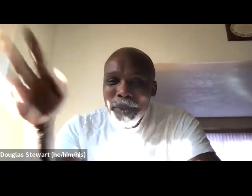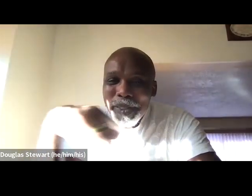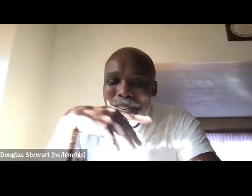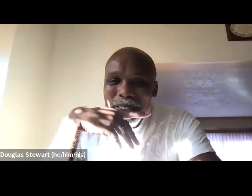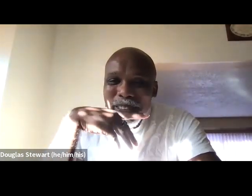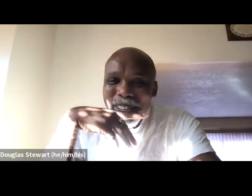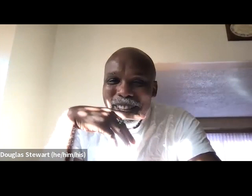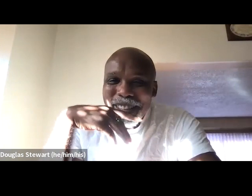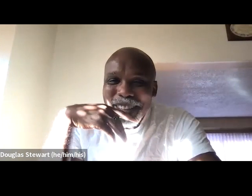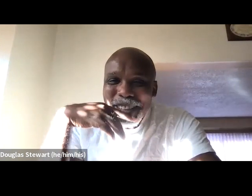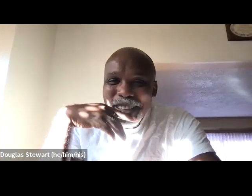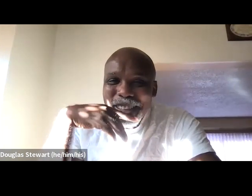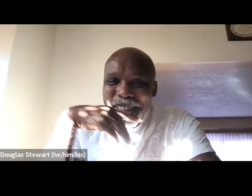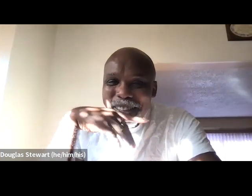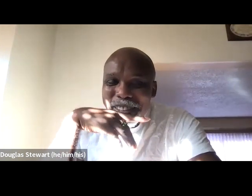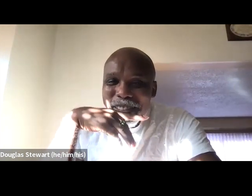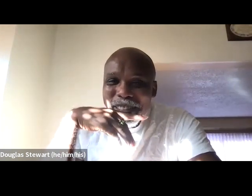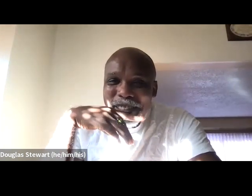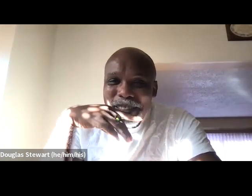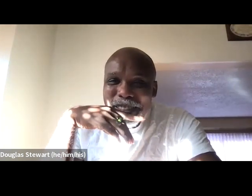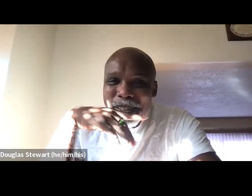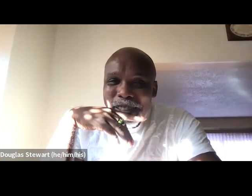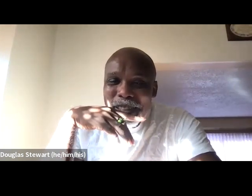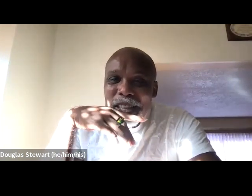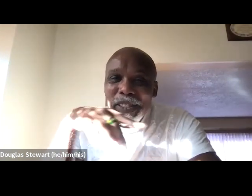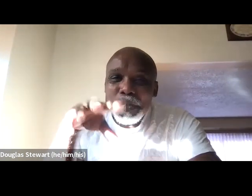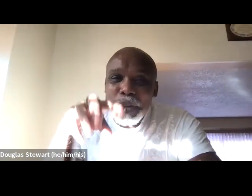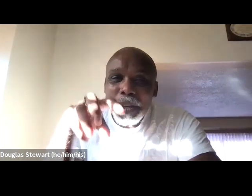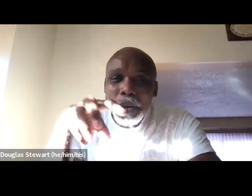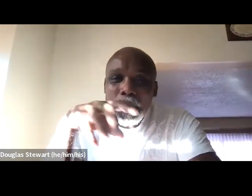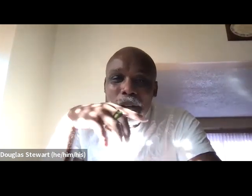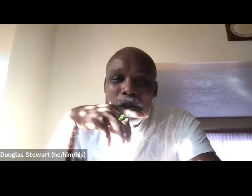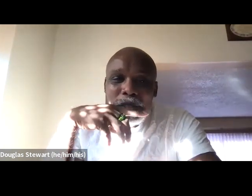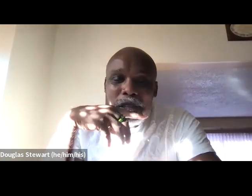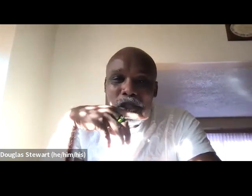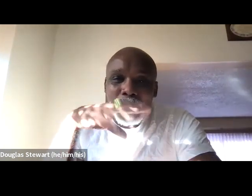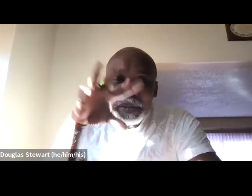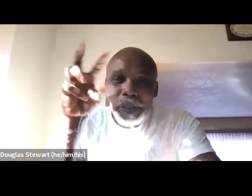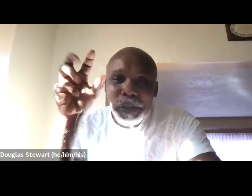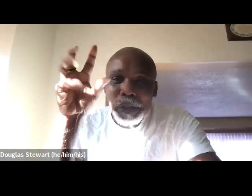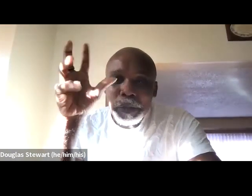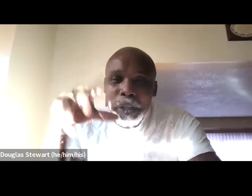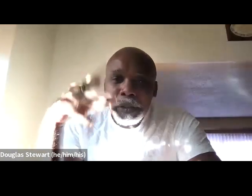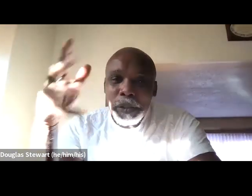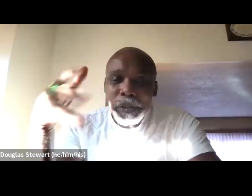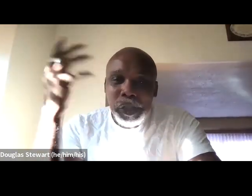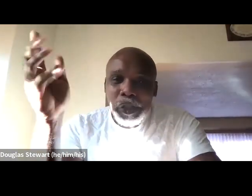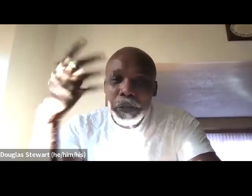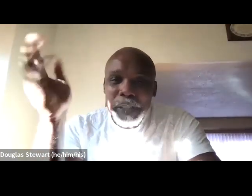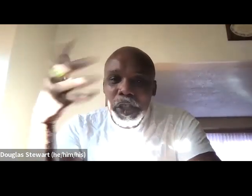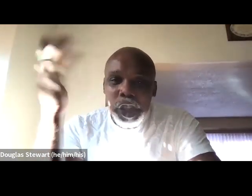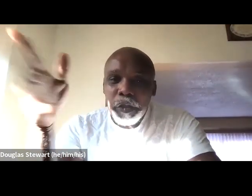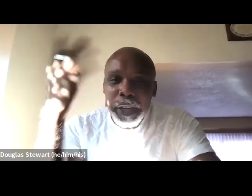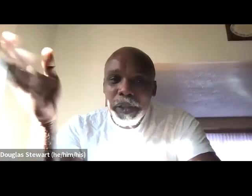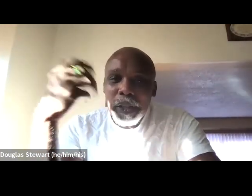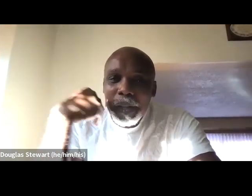just hang out here. Okay. Yeah, that's all right. And this is really the core of the session, to